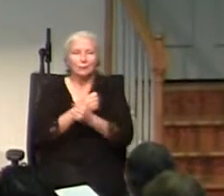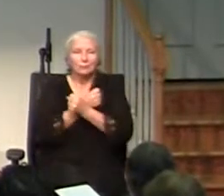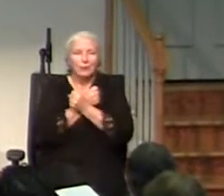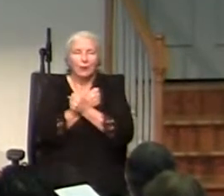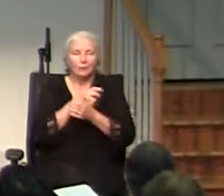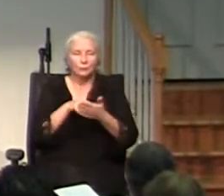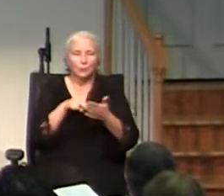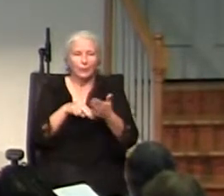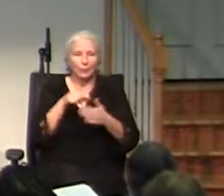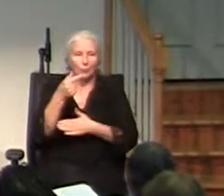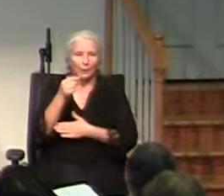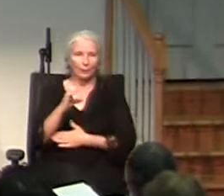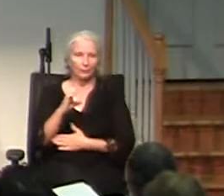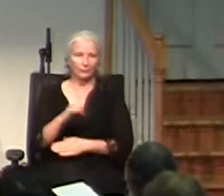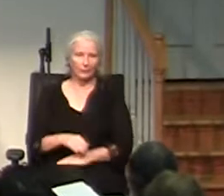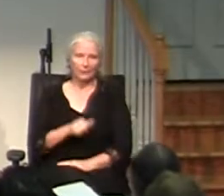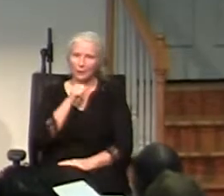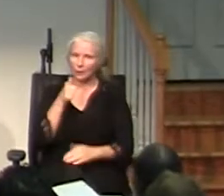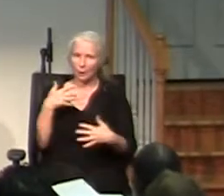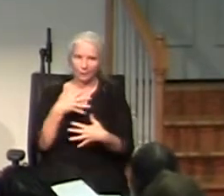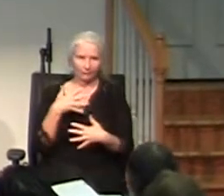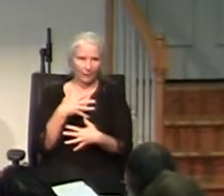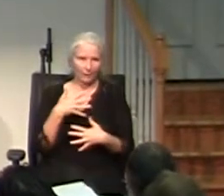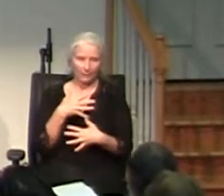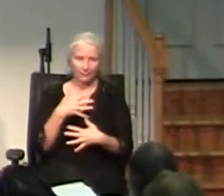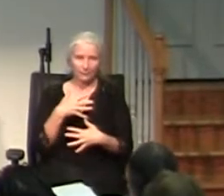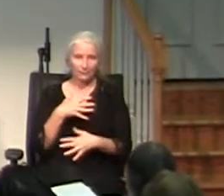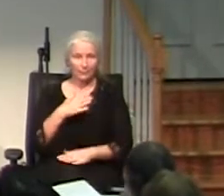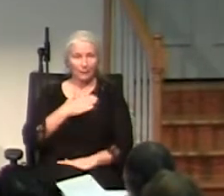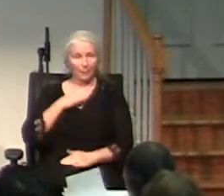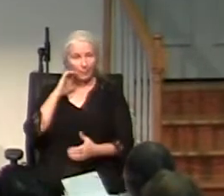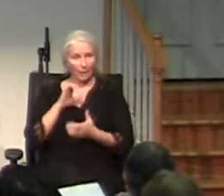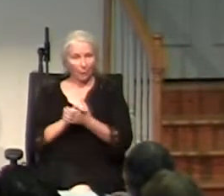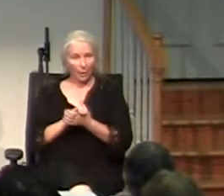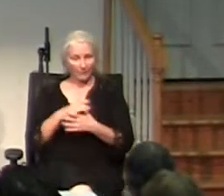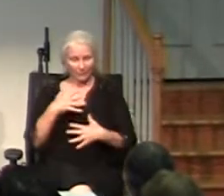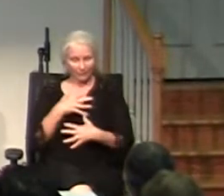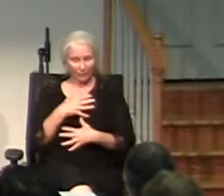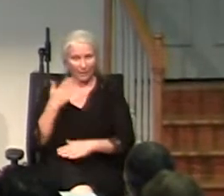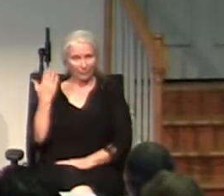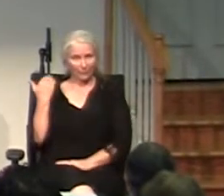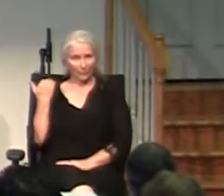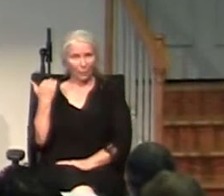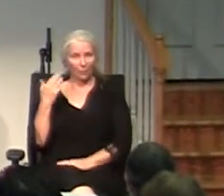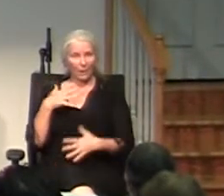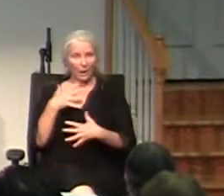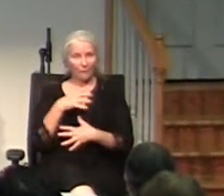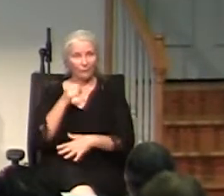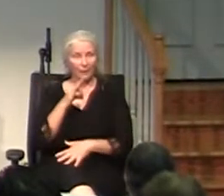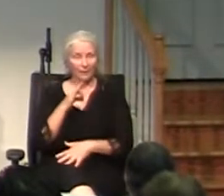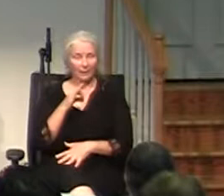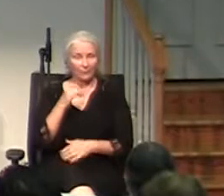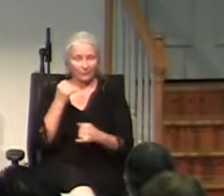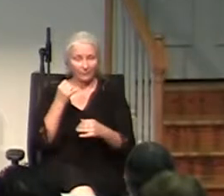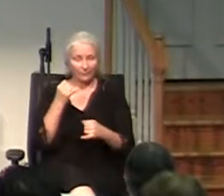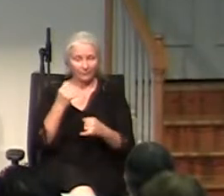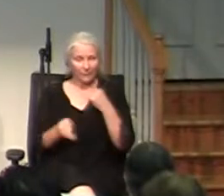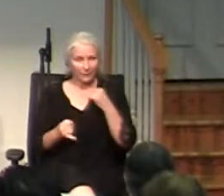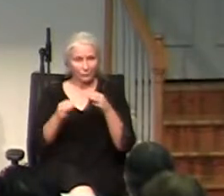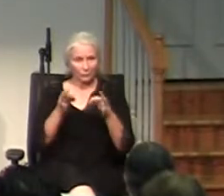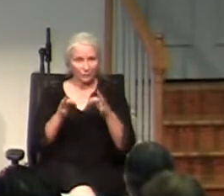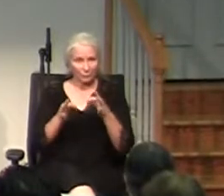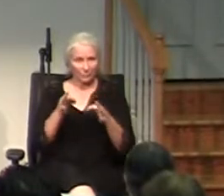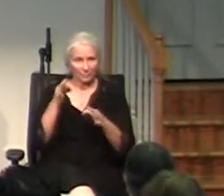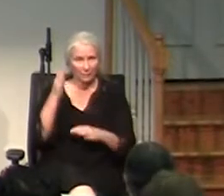Controversy. She's not afraid. But the reason she was afraid, her dad was a pastor and later on a chaplain in the